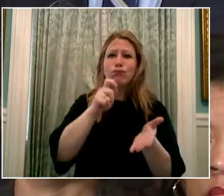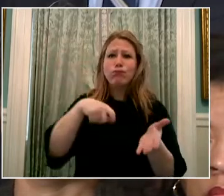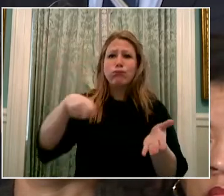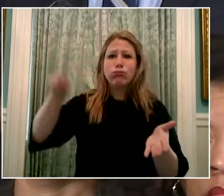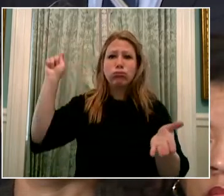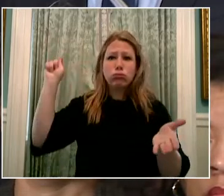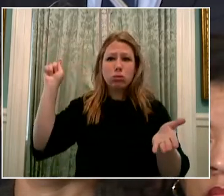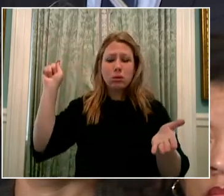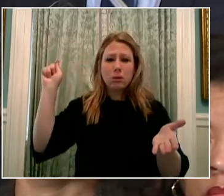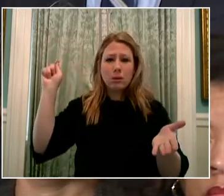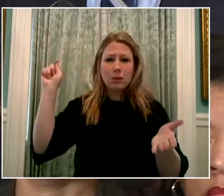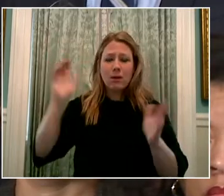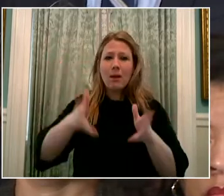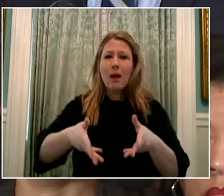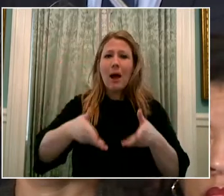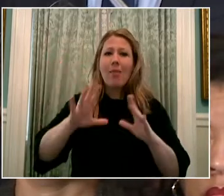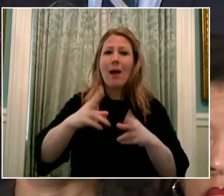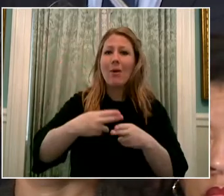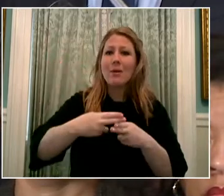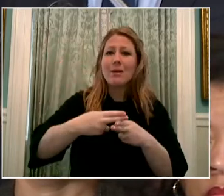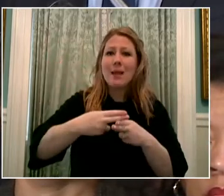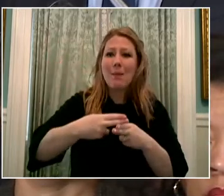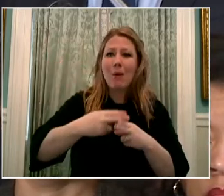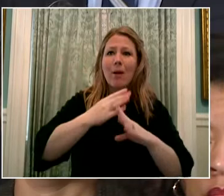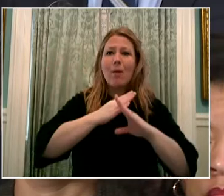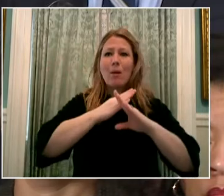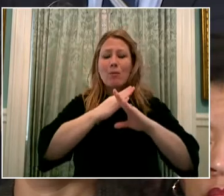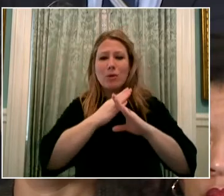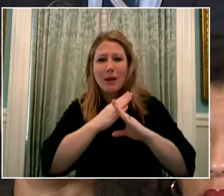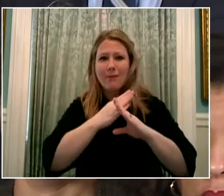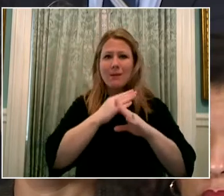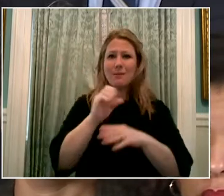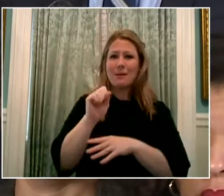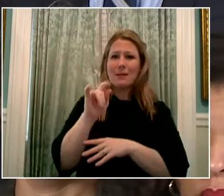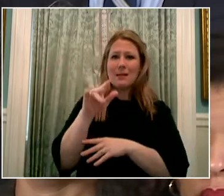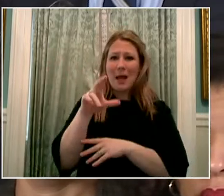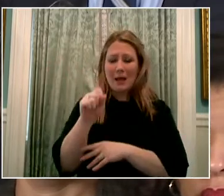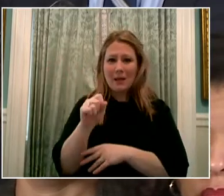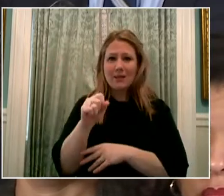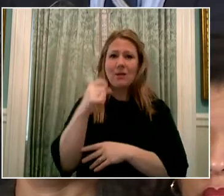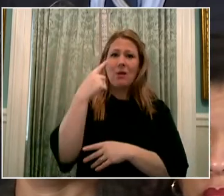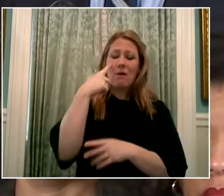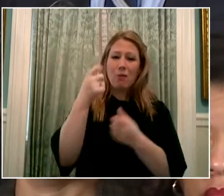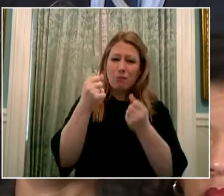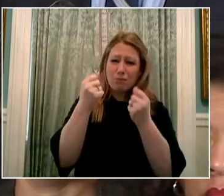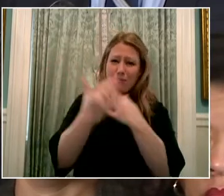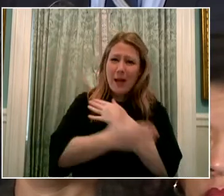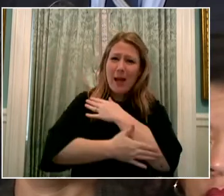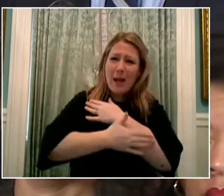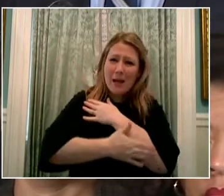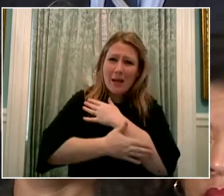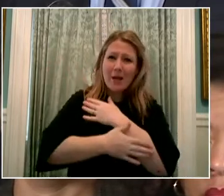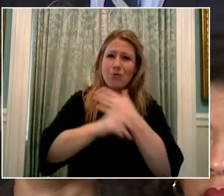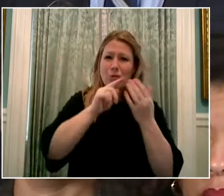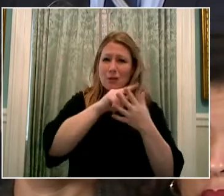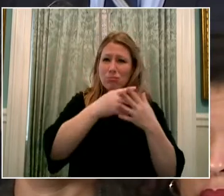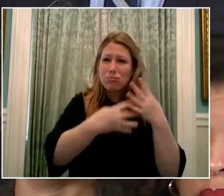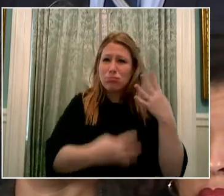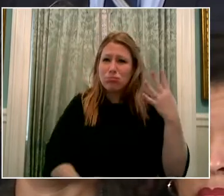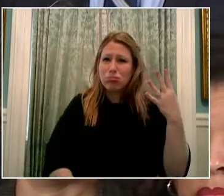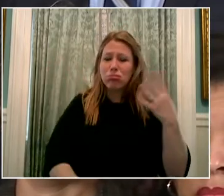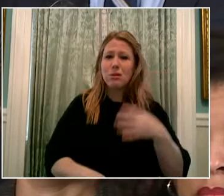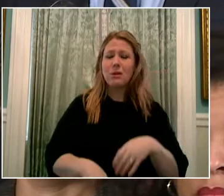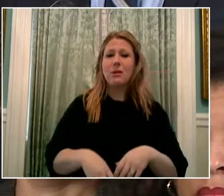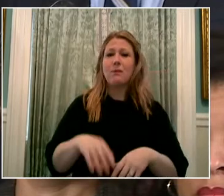status, TPS, for Venezuela, Nicaragua, El Salvador, Honduras, Guatemala, Sudan, South